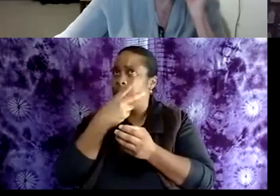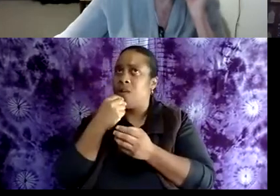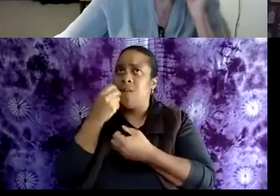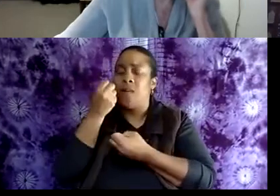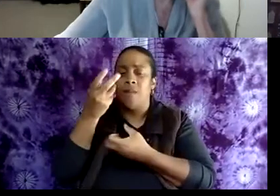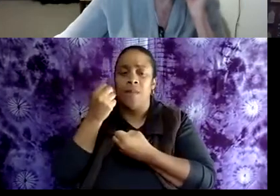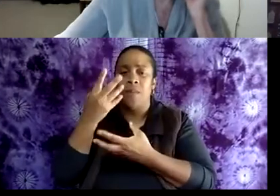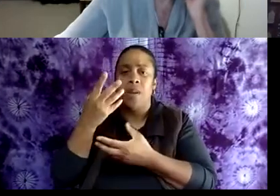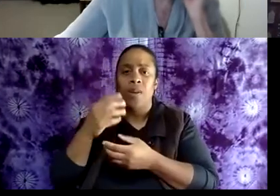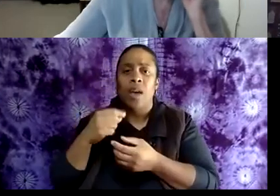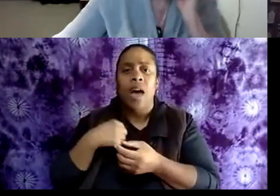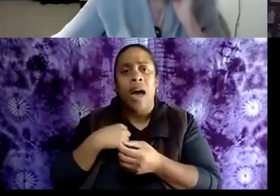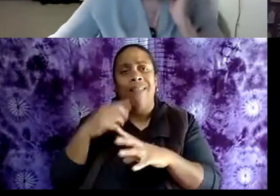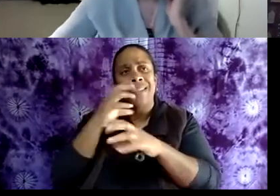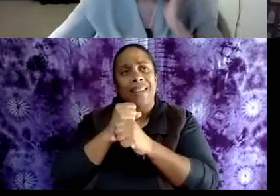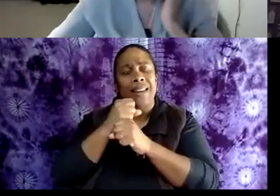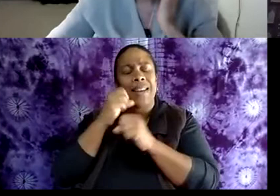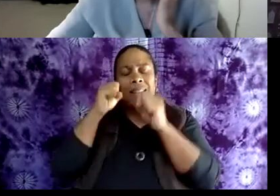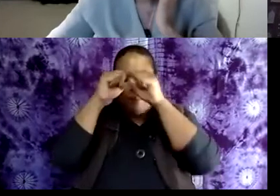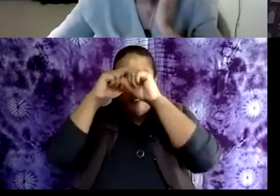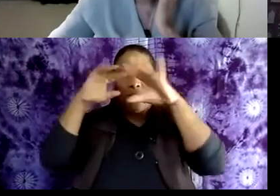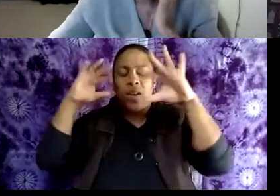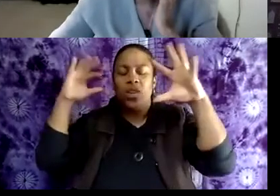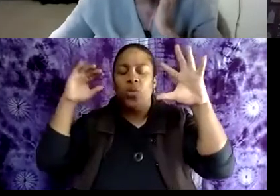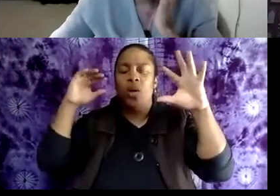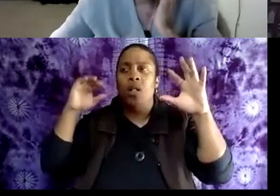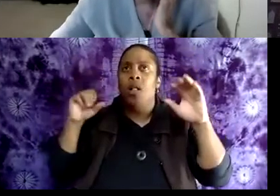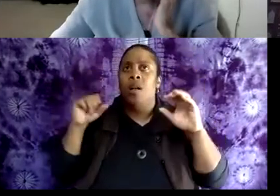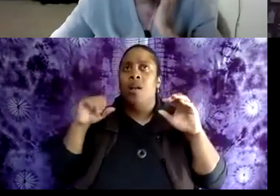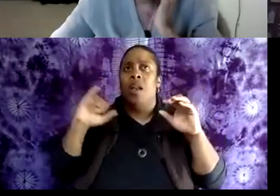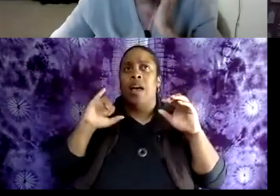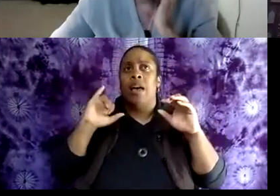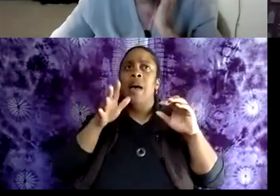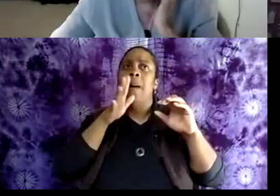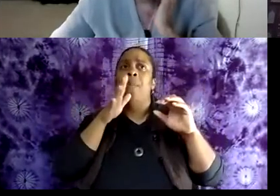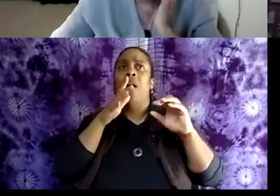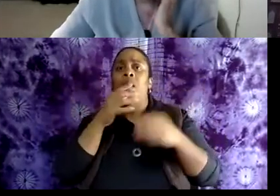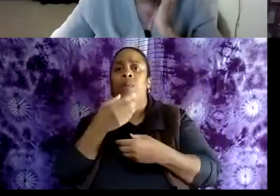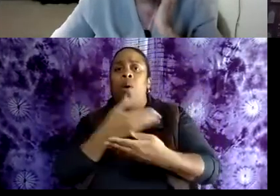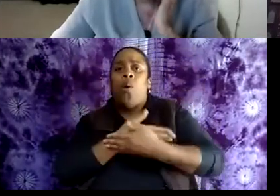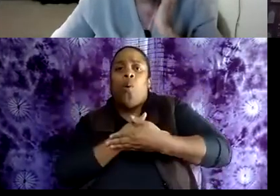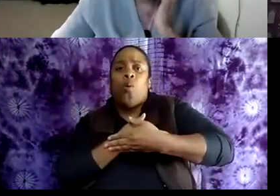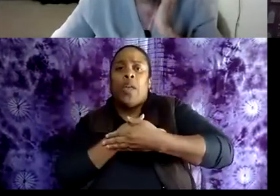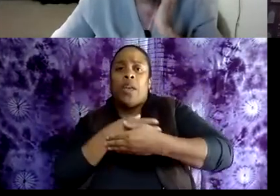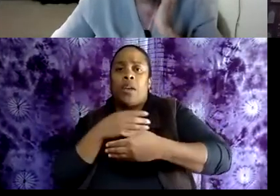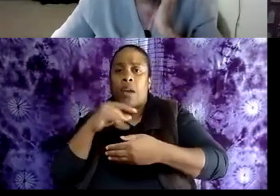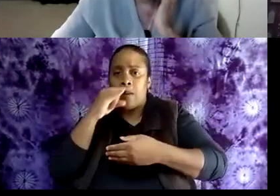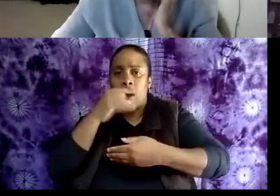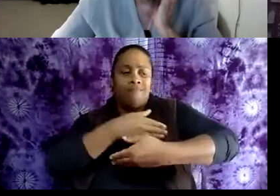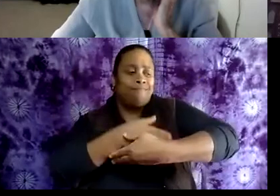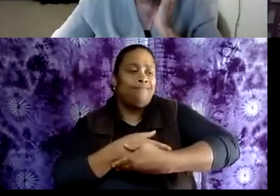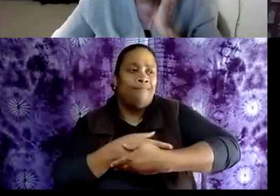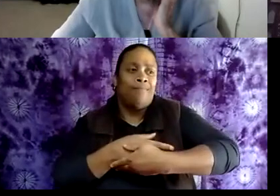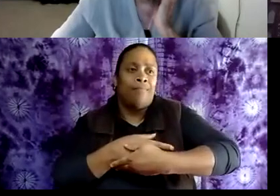me, I was getting a visual of almost her holding, like a mother would to a child, like on a bed, kind of comforting and surrounding you with this